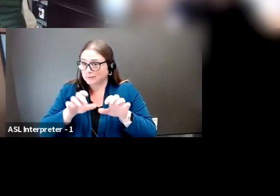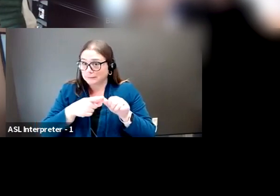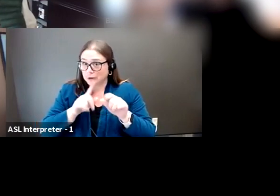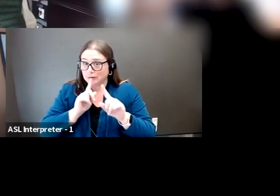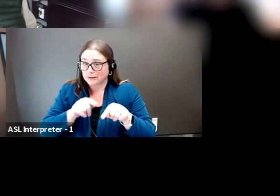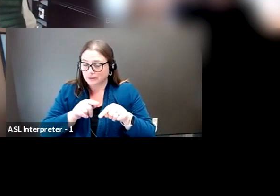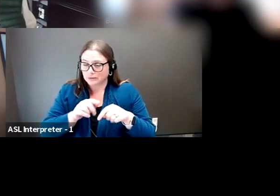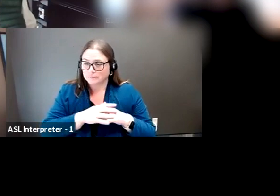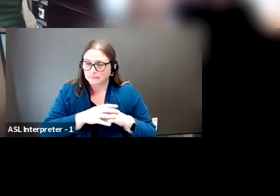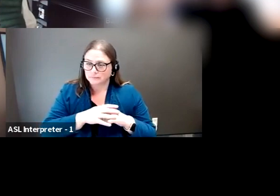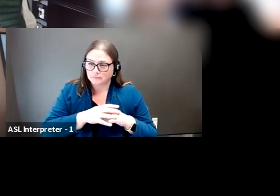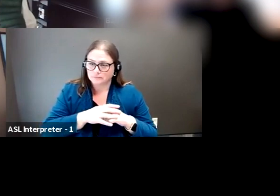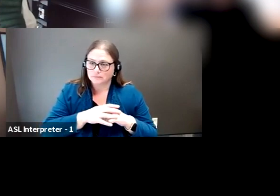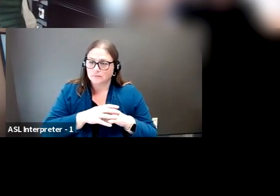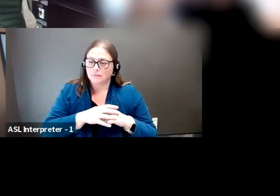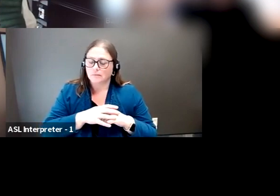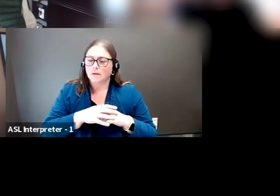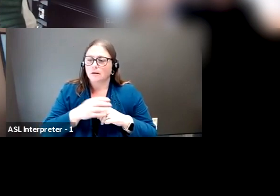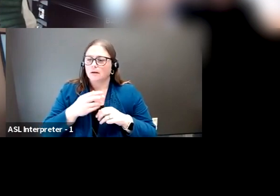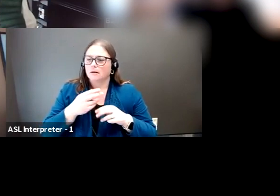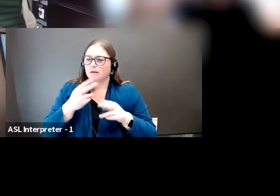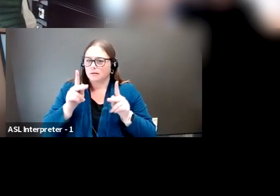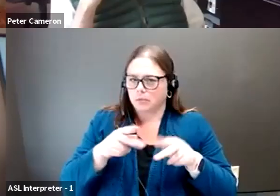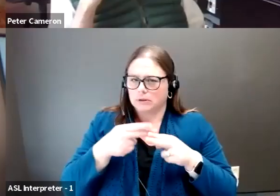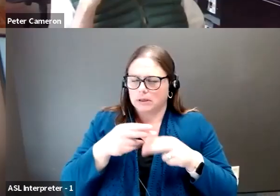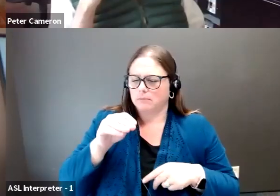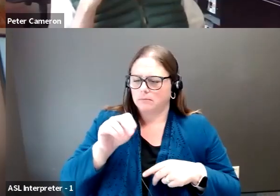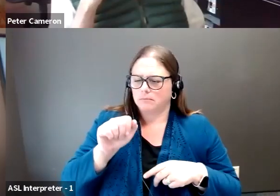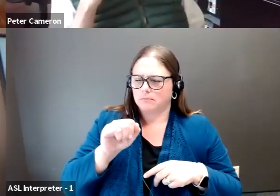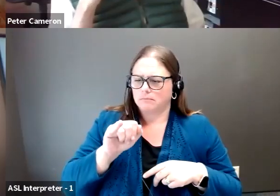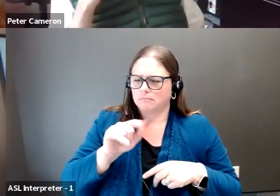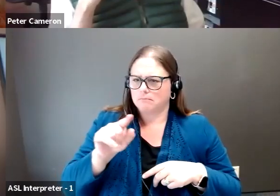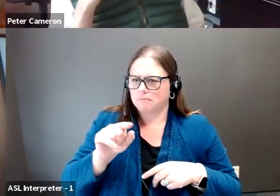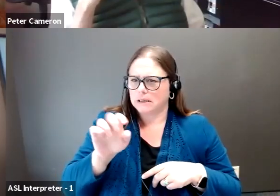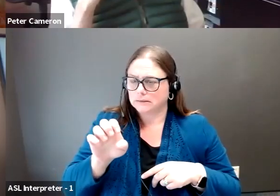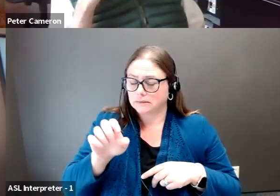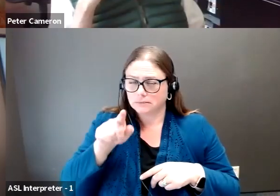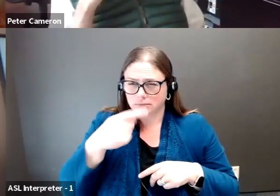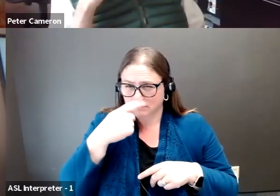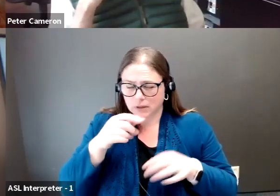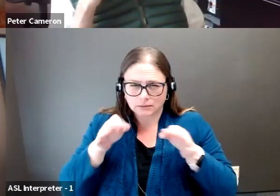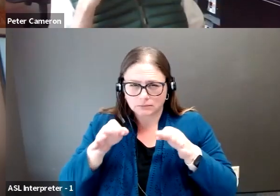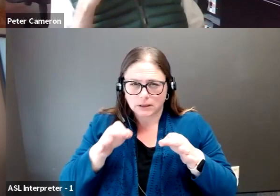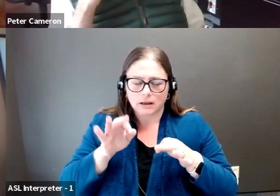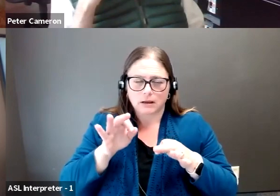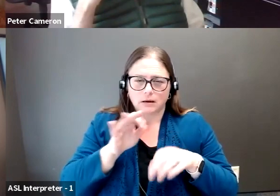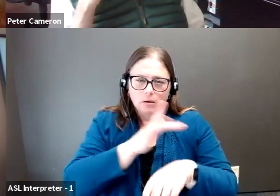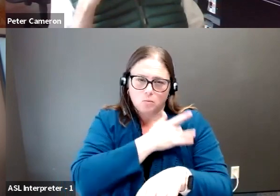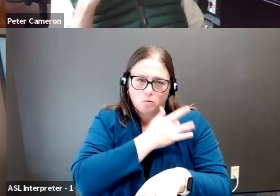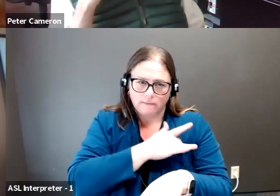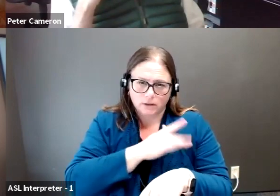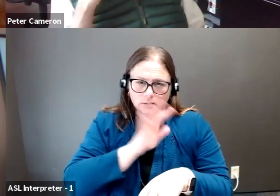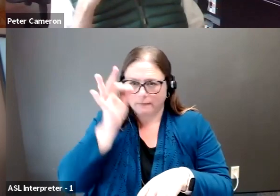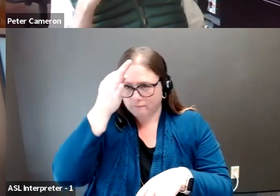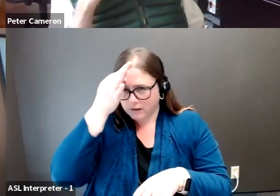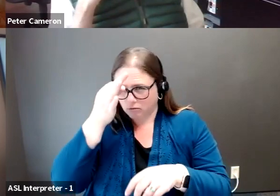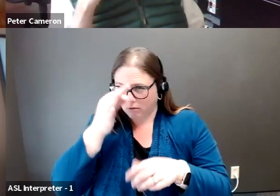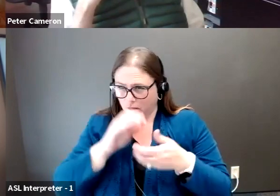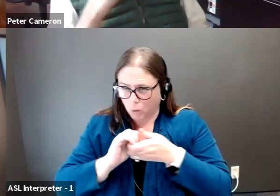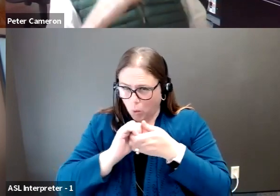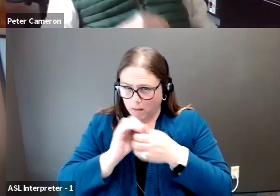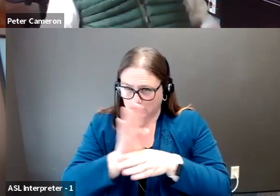So Maze is wondering if you could go over the difference between provincial and federal co-ops again, Peter.